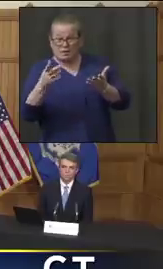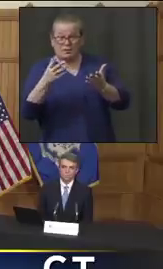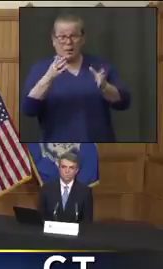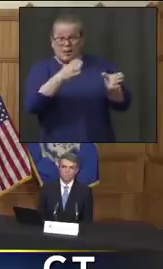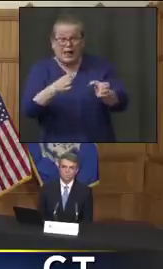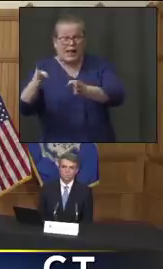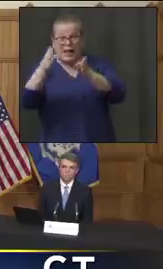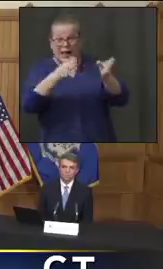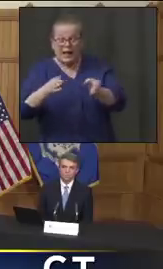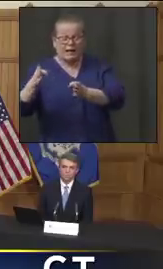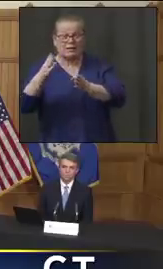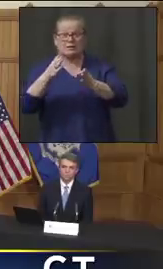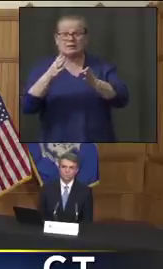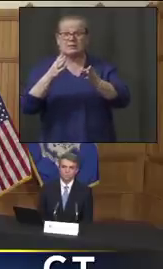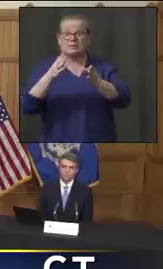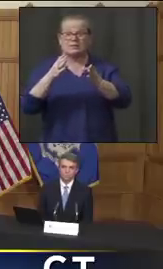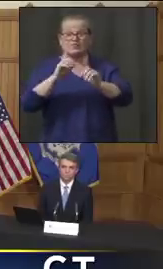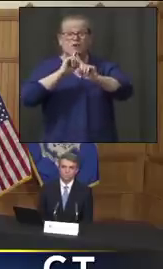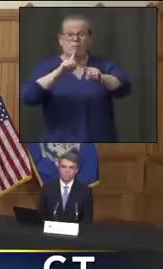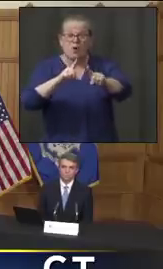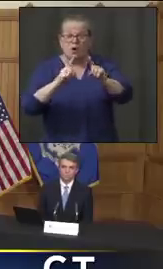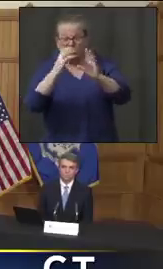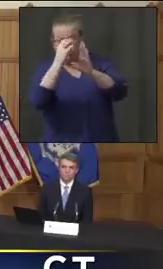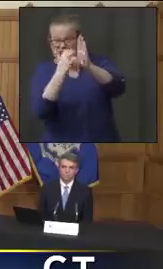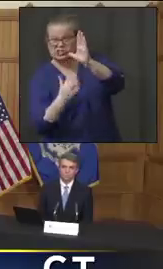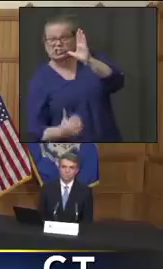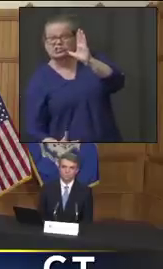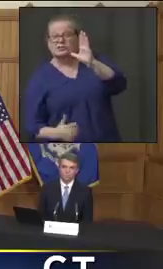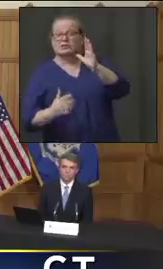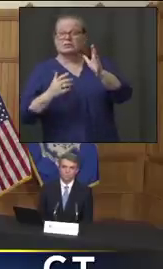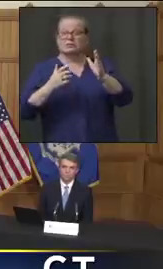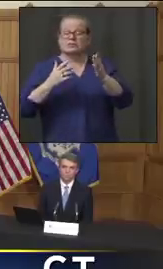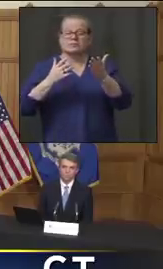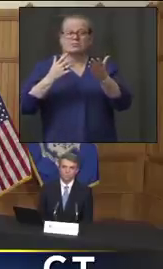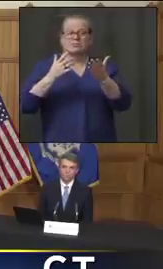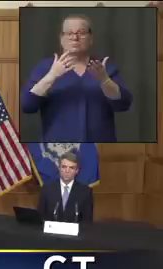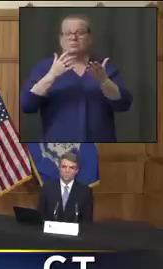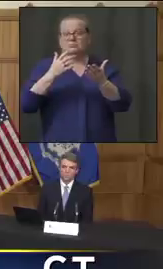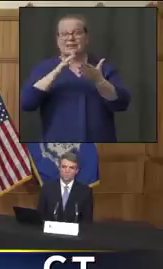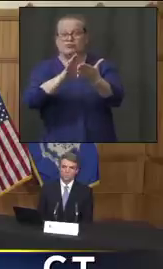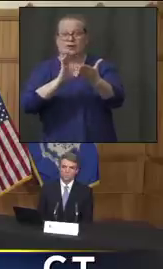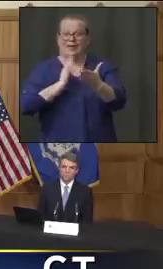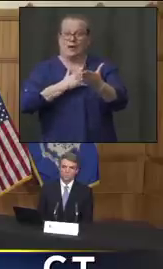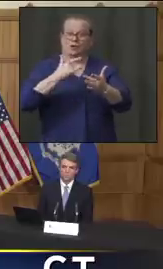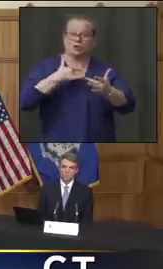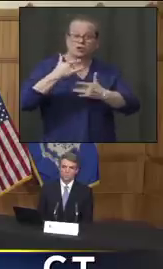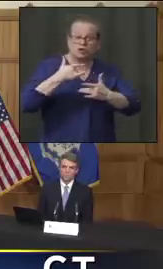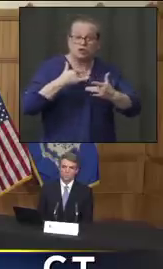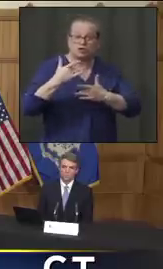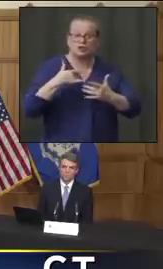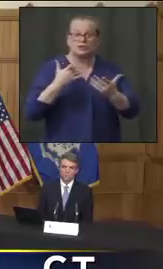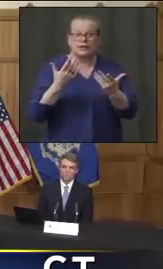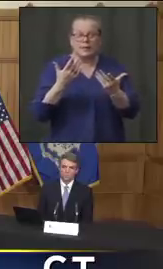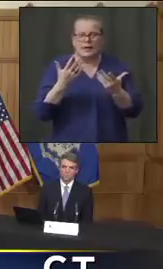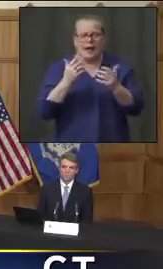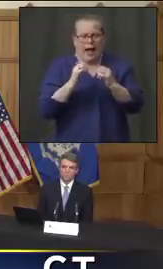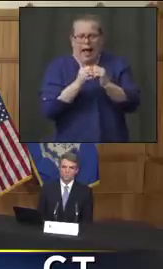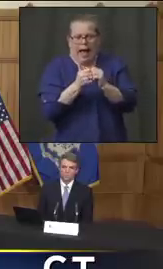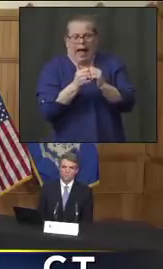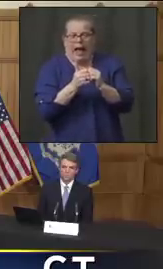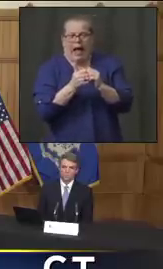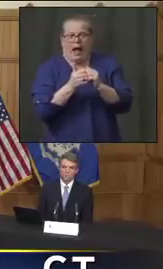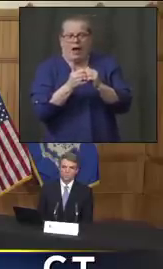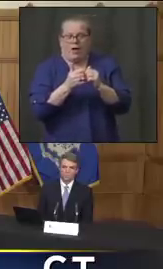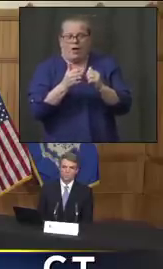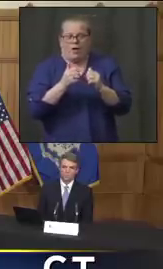that have been raised about public access to records and conversations? So how are we going to see what's been